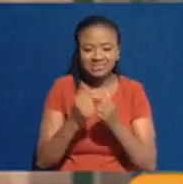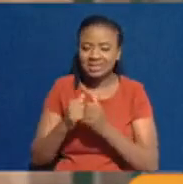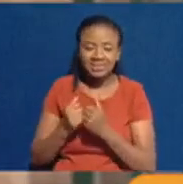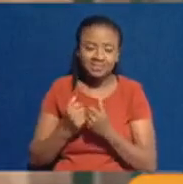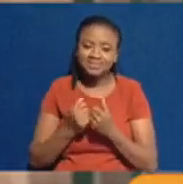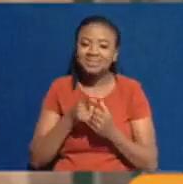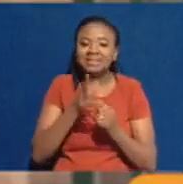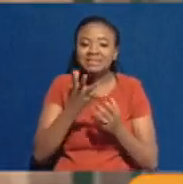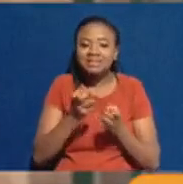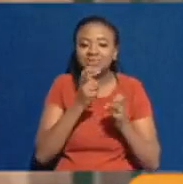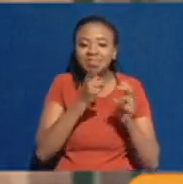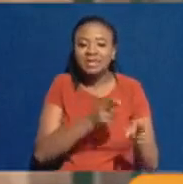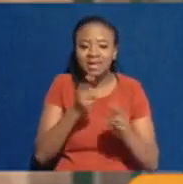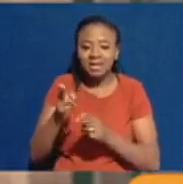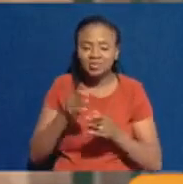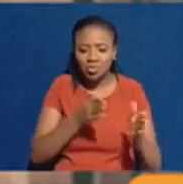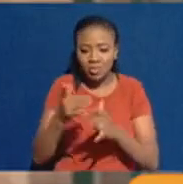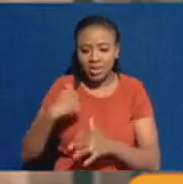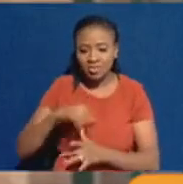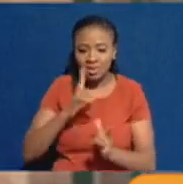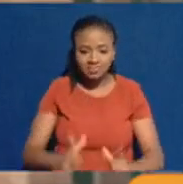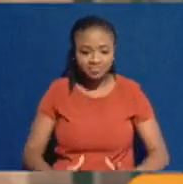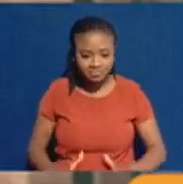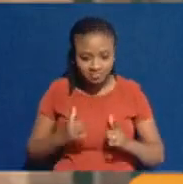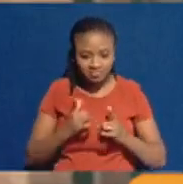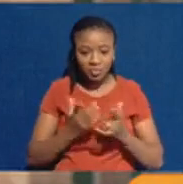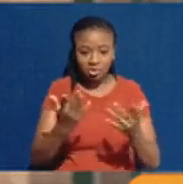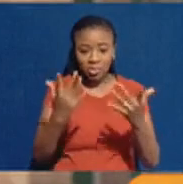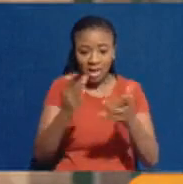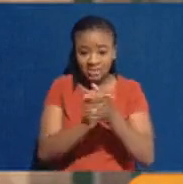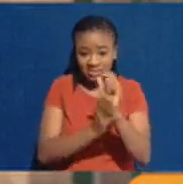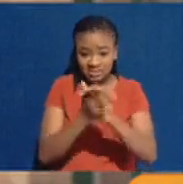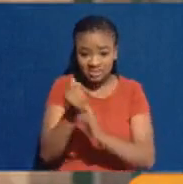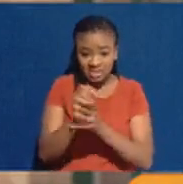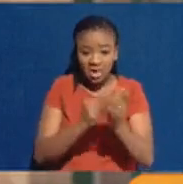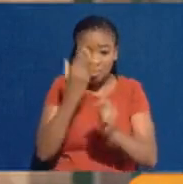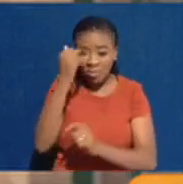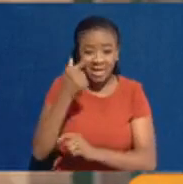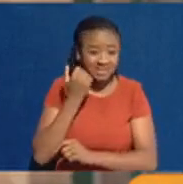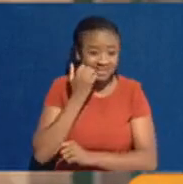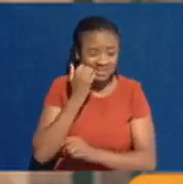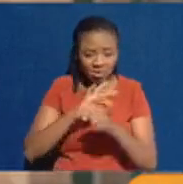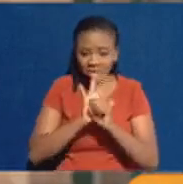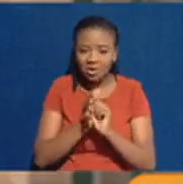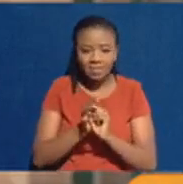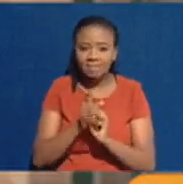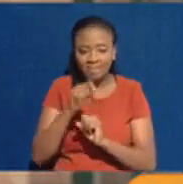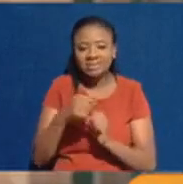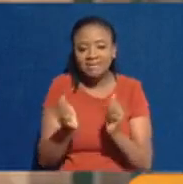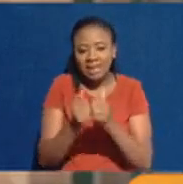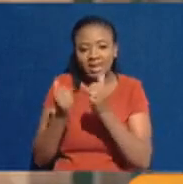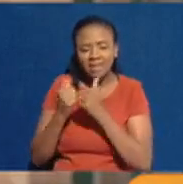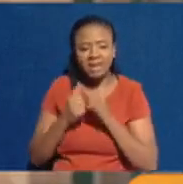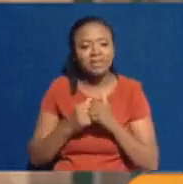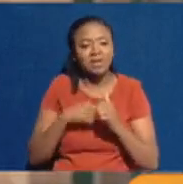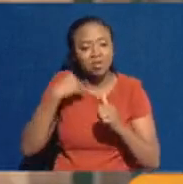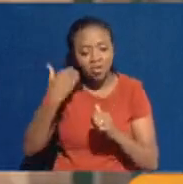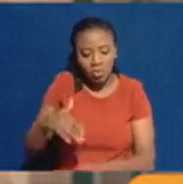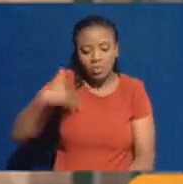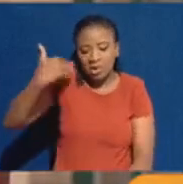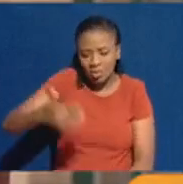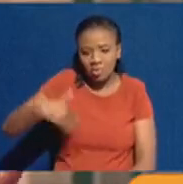natural ways of living. So washing hands is not done because of COVID. It should be something we do all the time. And you've seen a lot of people with food poisoning. You've